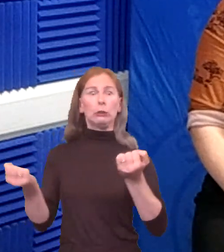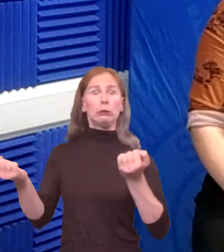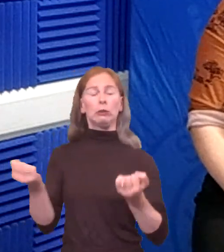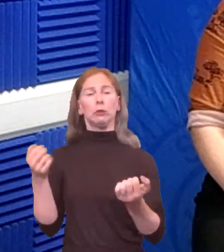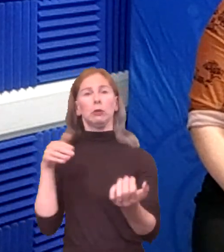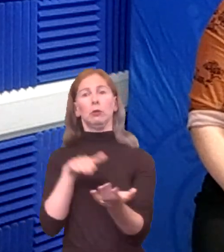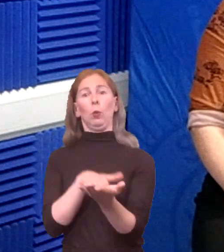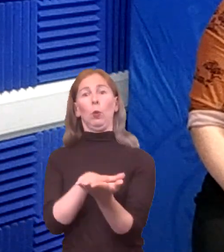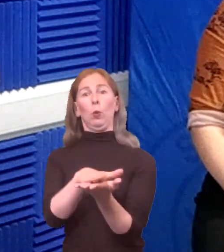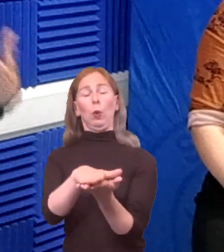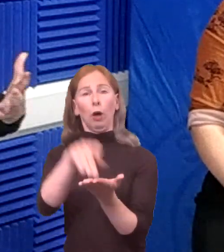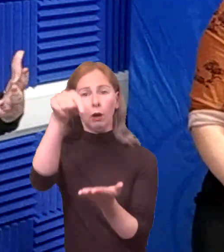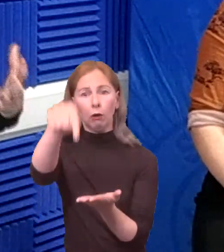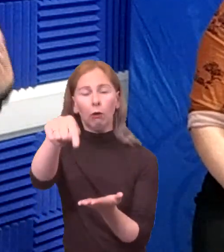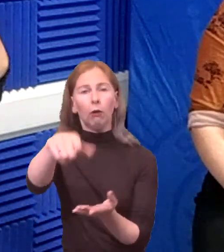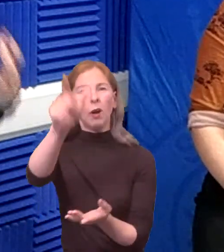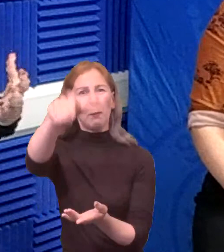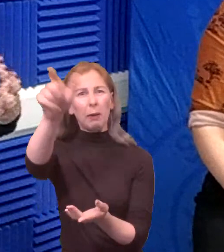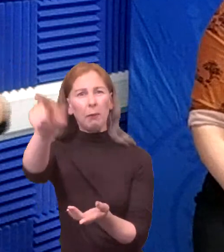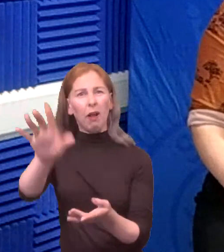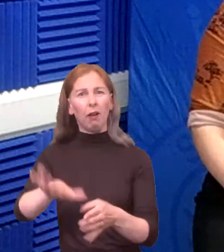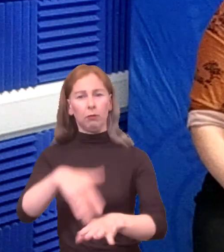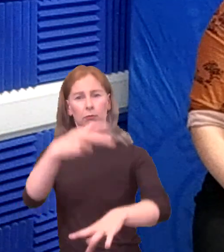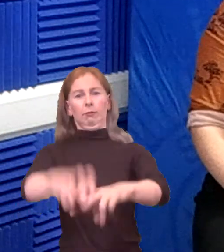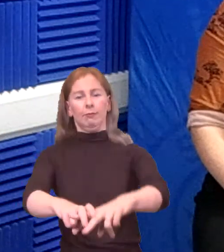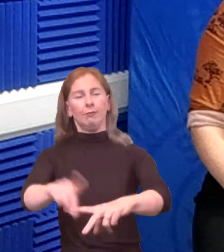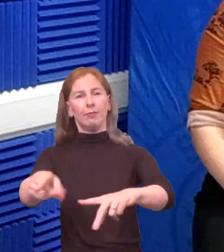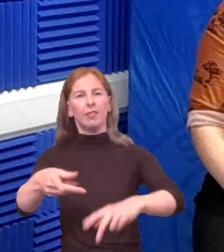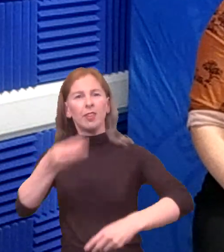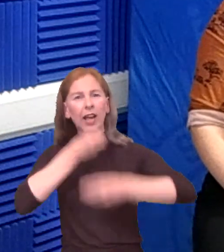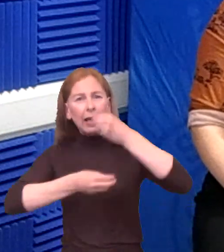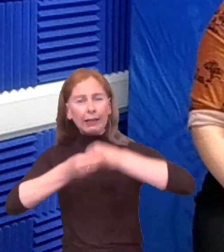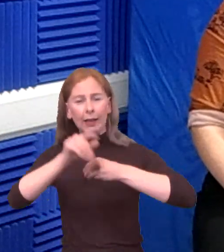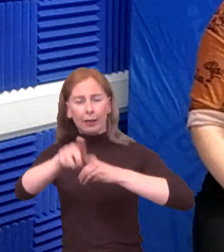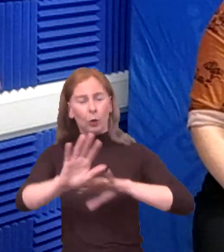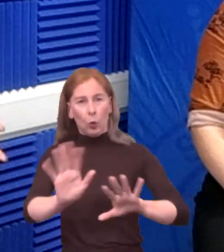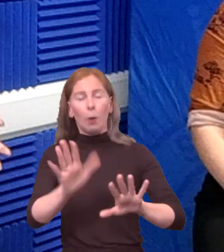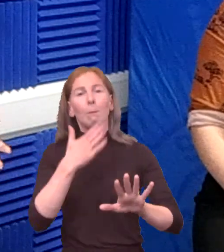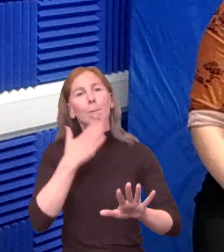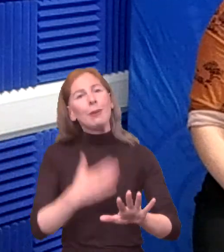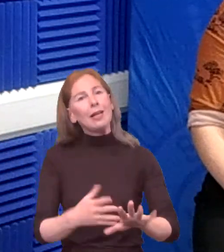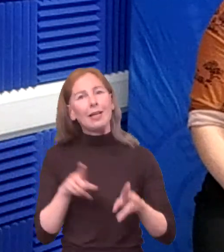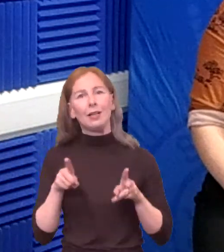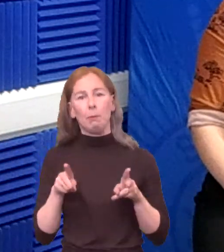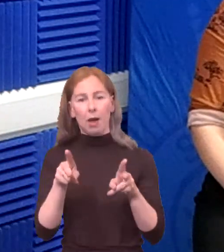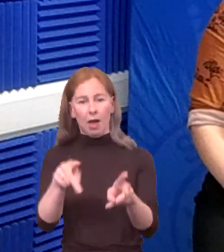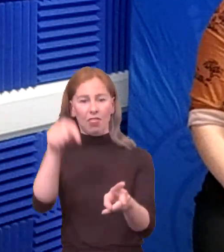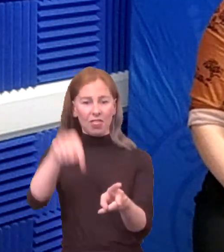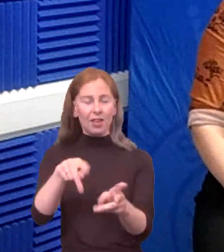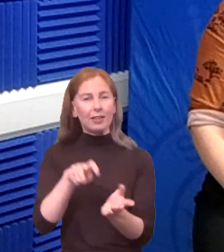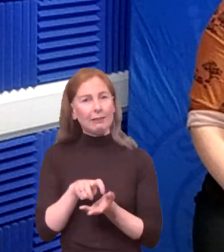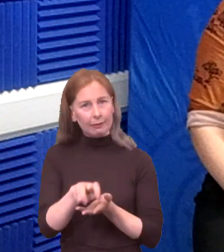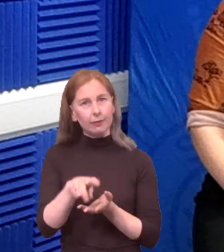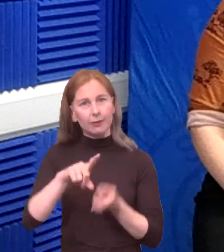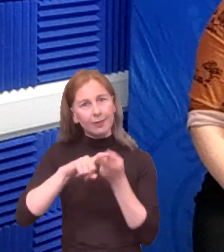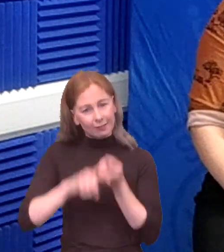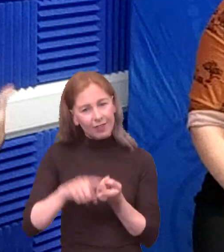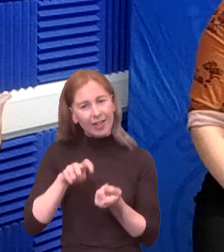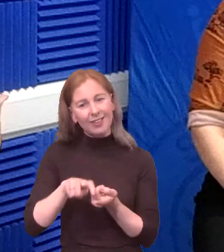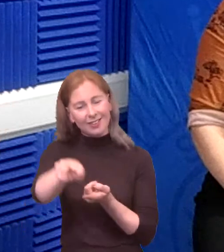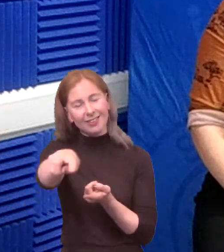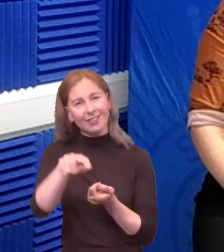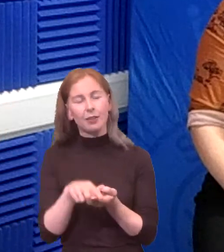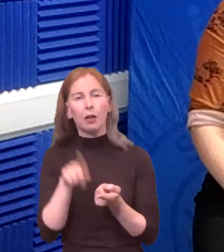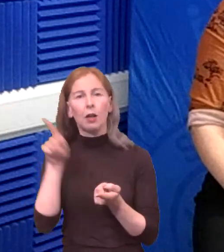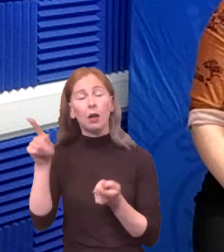concerns. So farmers generally want people to stay on the footpath, enjoy the countryside. It's a managed landscape that they work